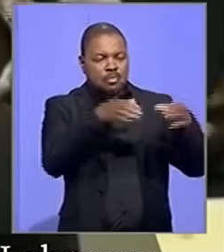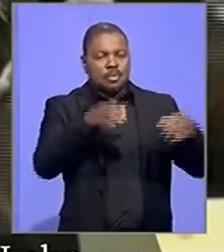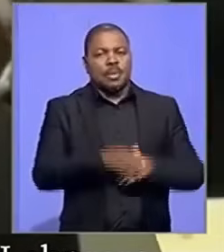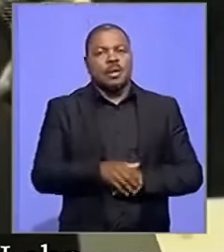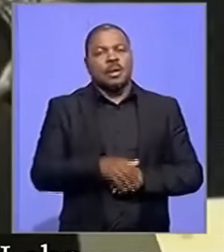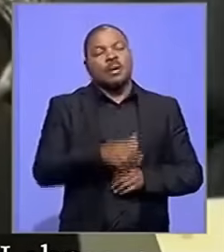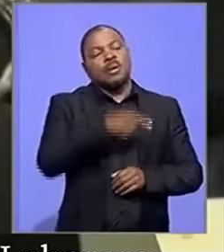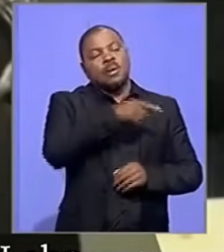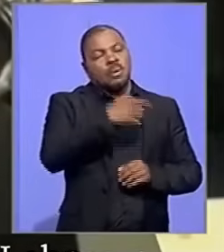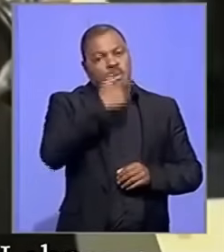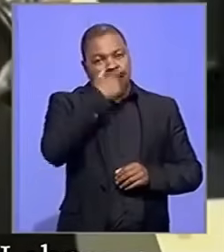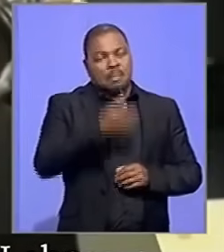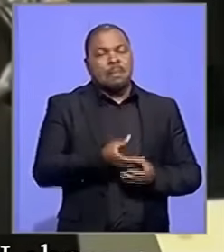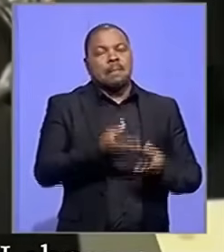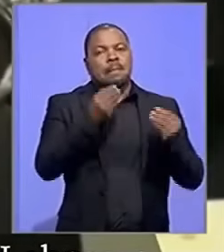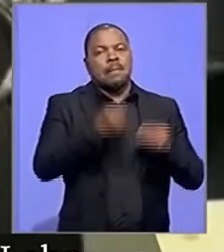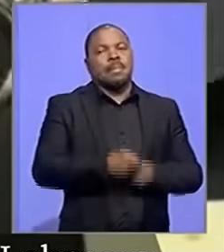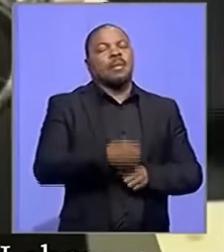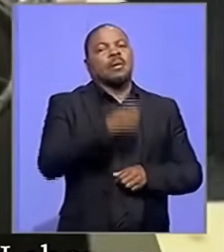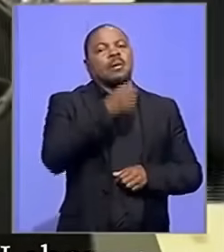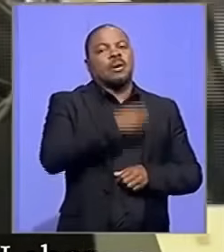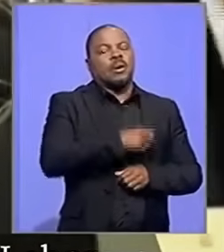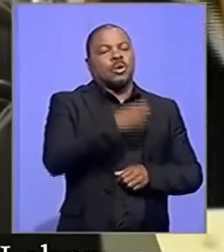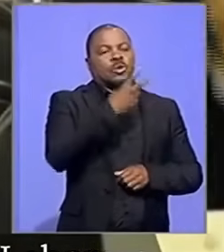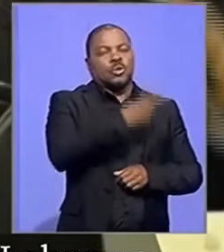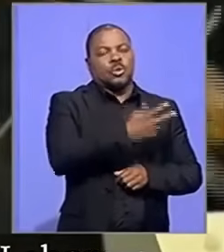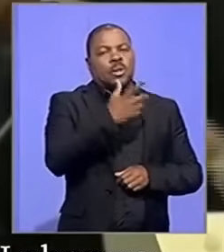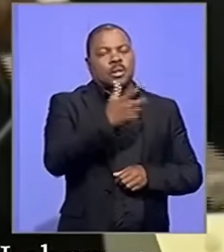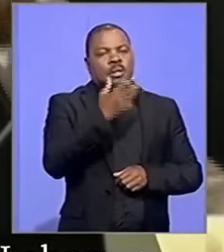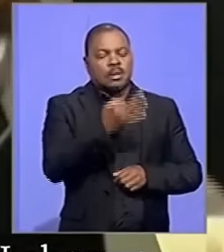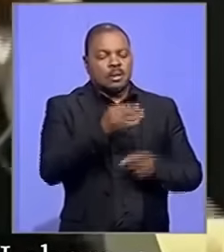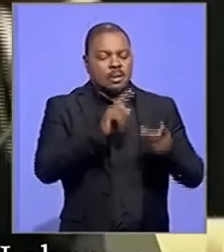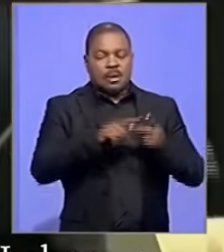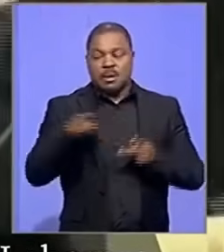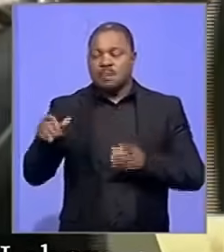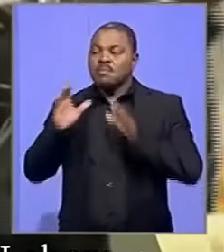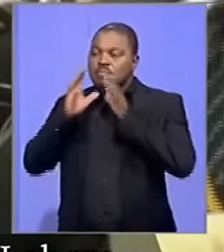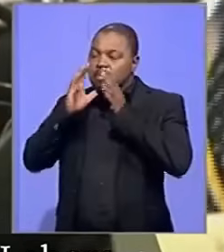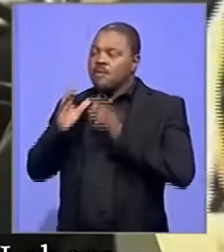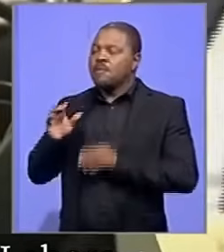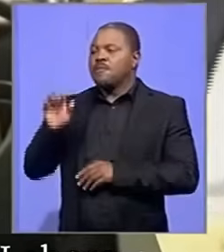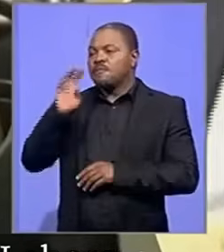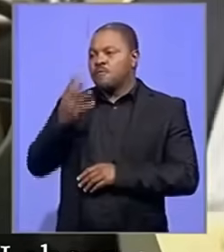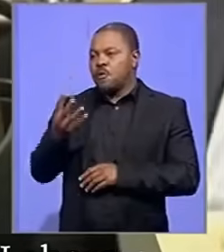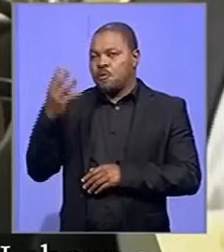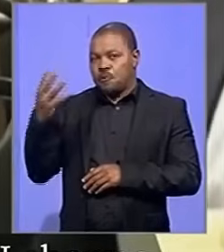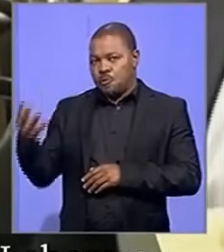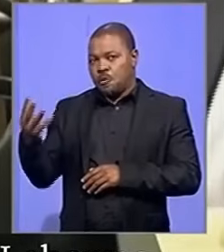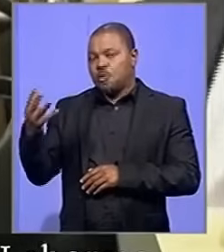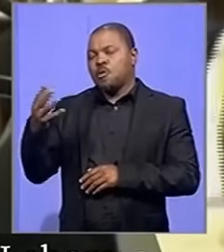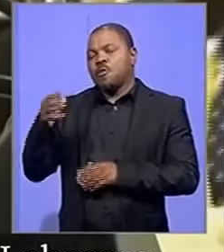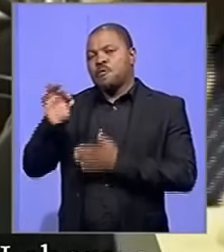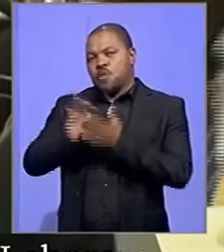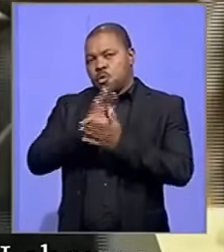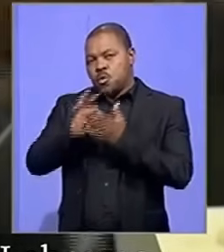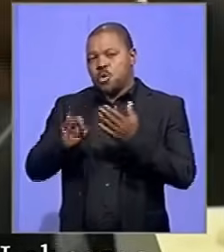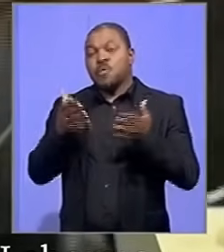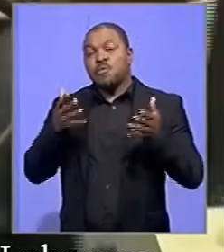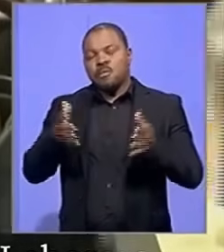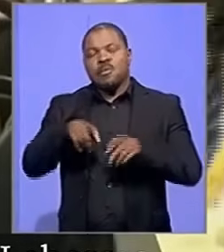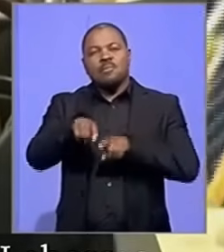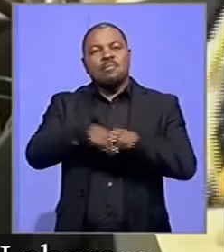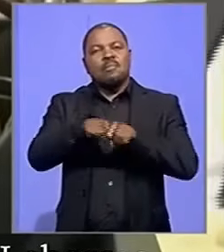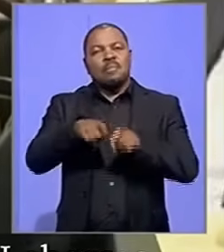diboutu tše 263 mola Malema a hweditše diboutu tše 44 maemong a bonkgetheng bja